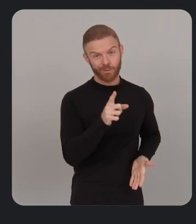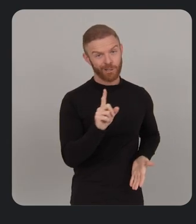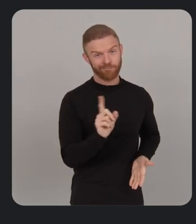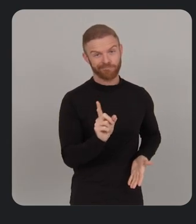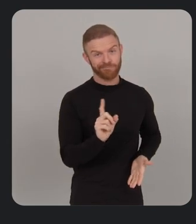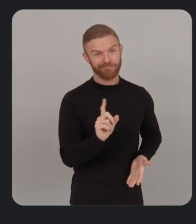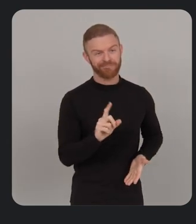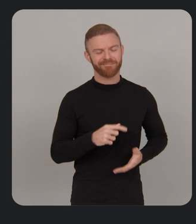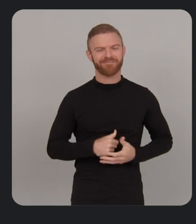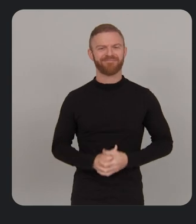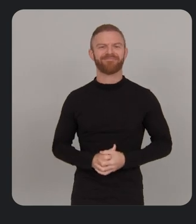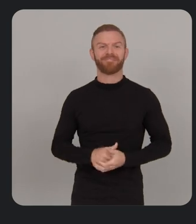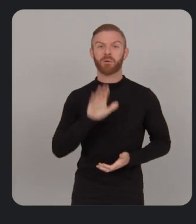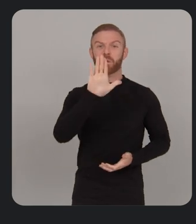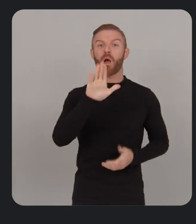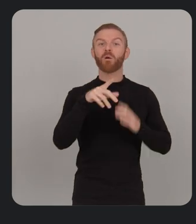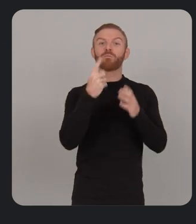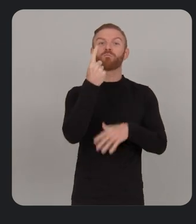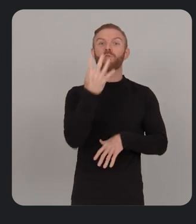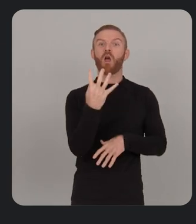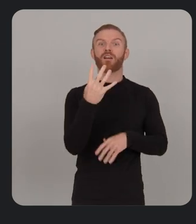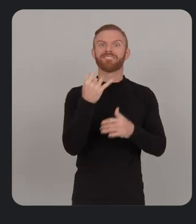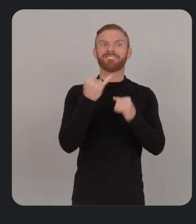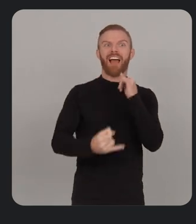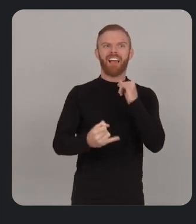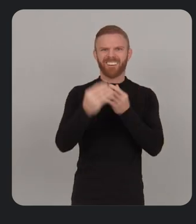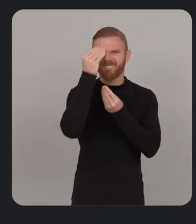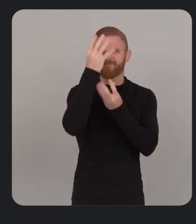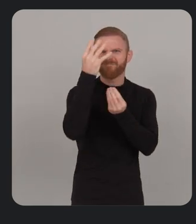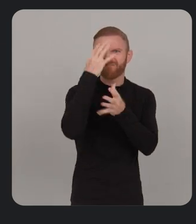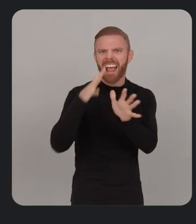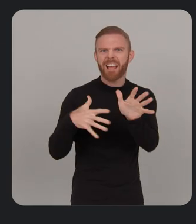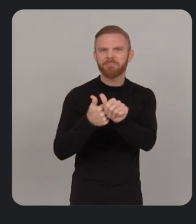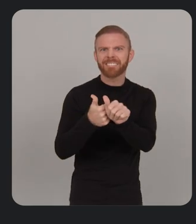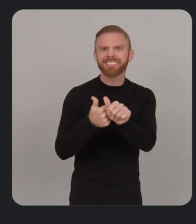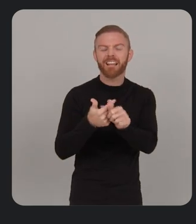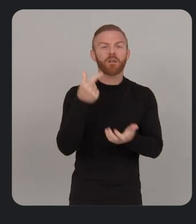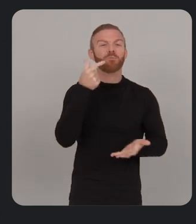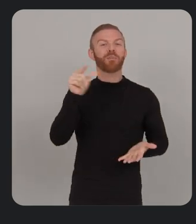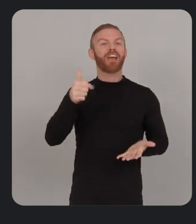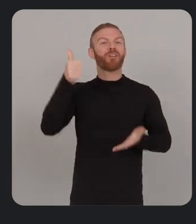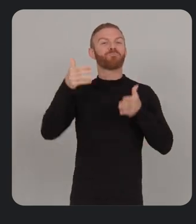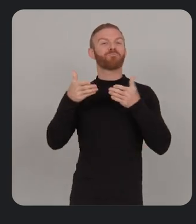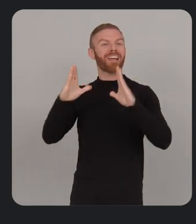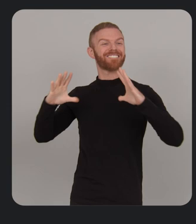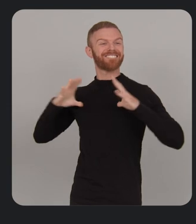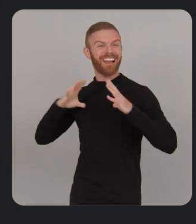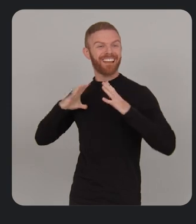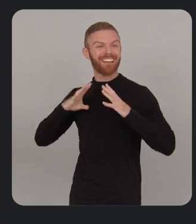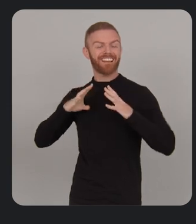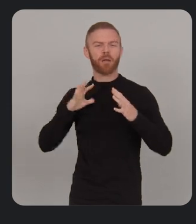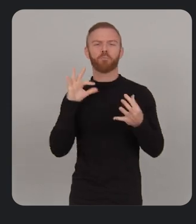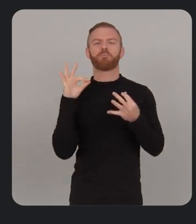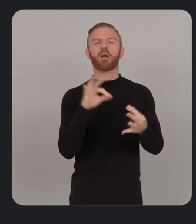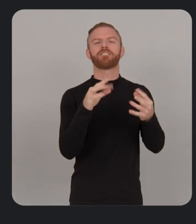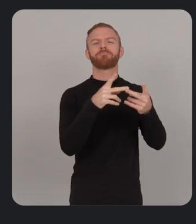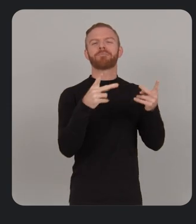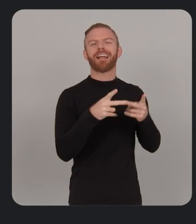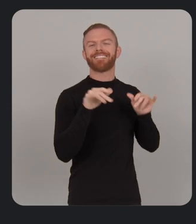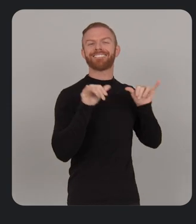Not true. It's your quarterfinal updater, a greener way to vacay, and the perfect place to stay gay.